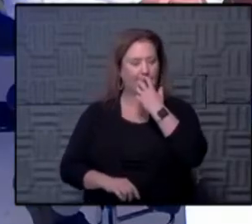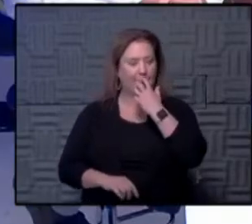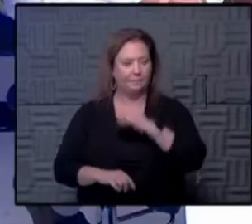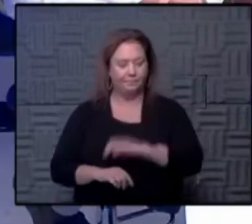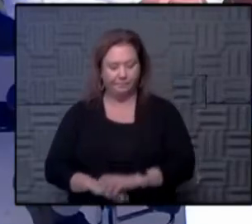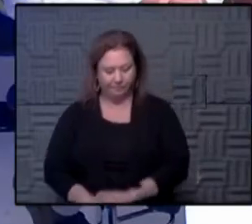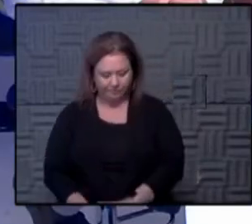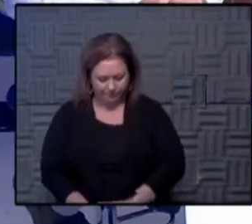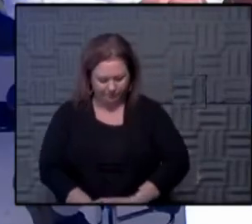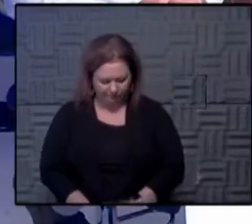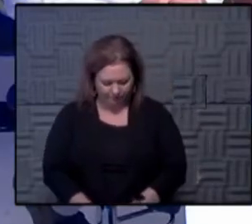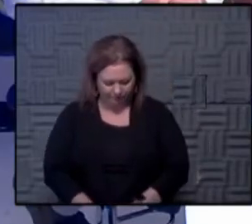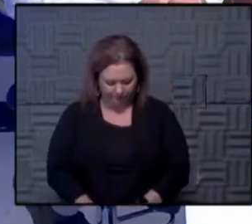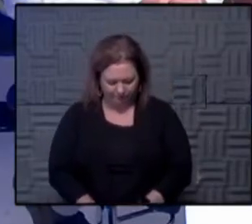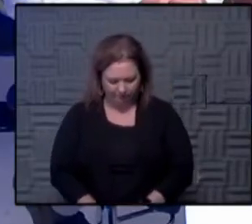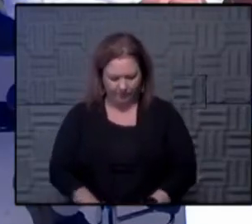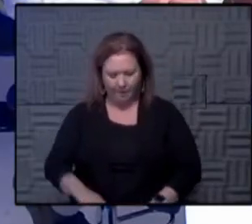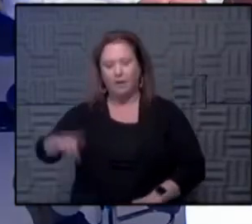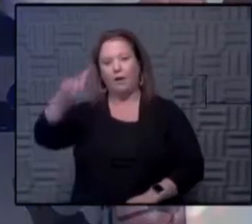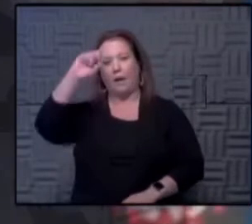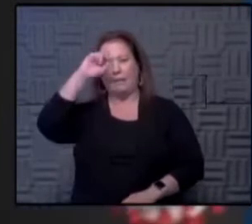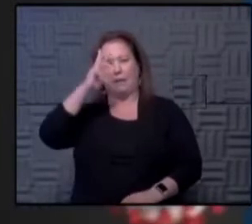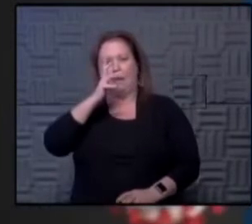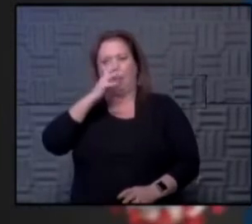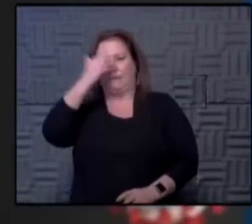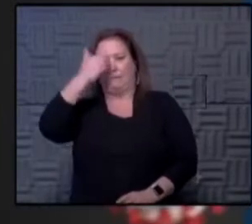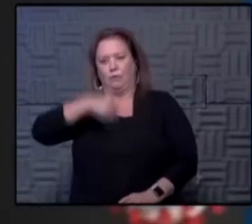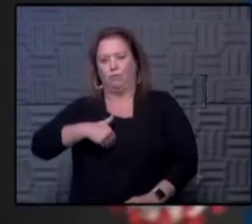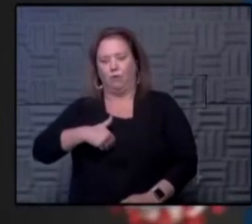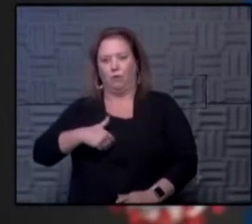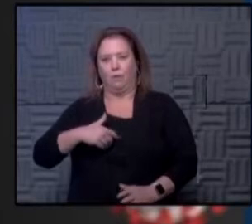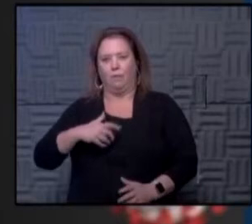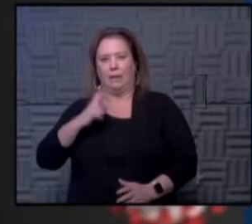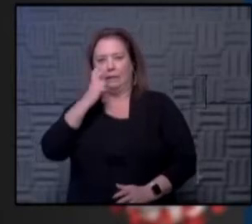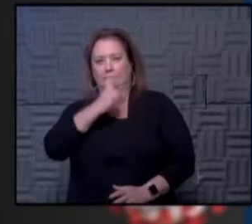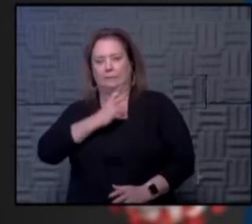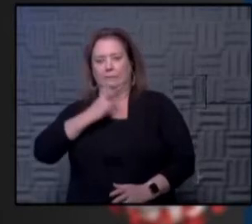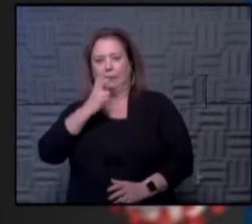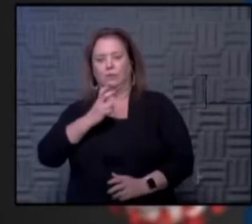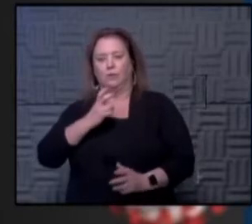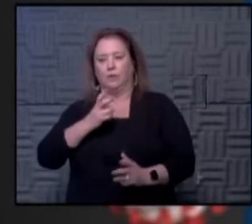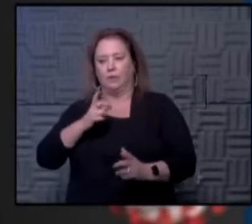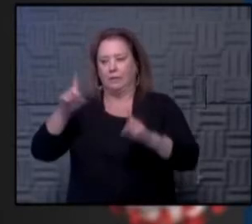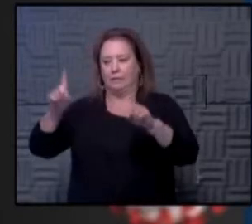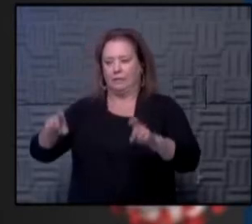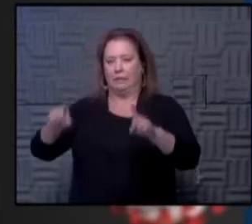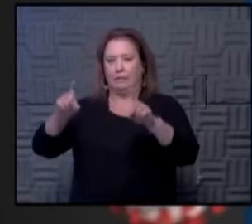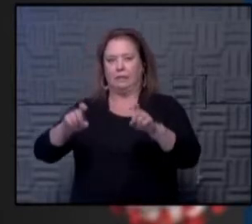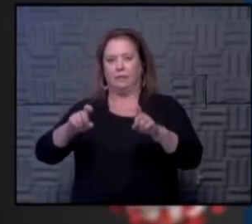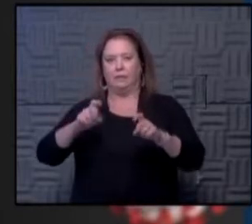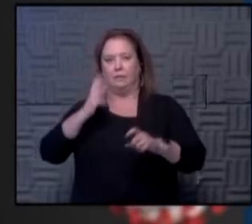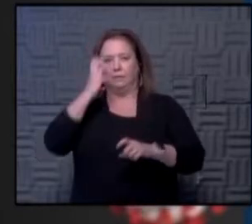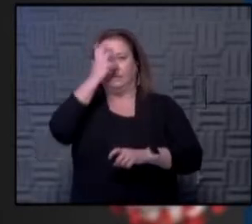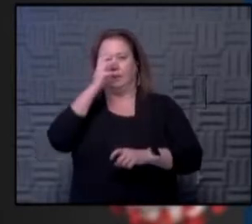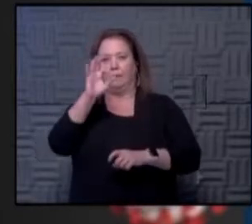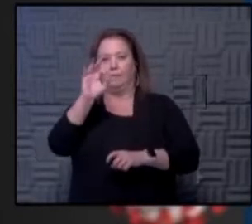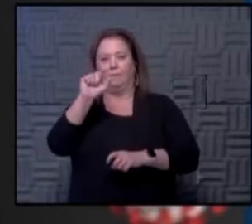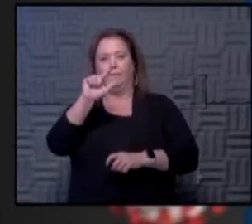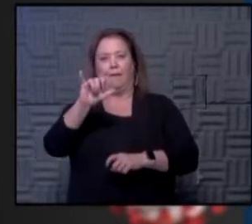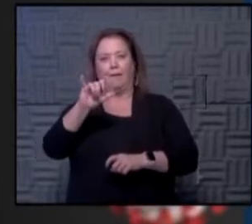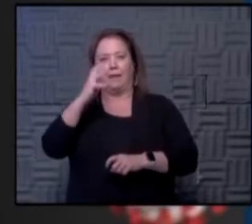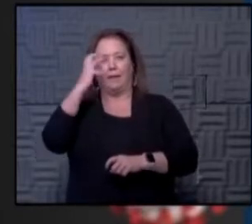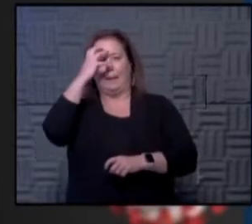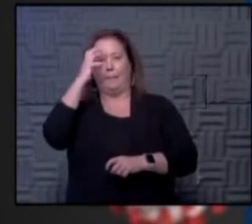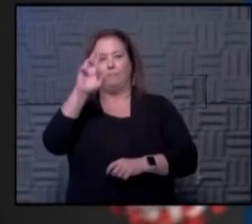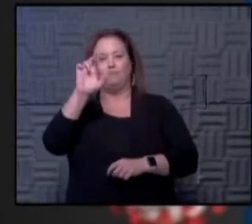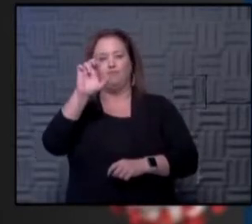All right, question 5. I thought my mom was having a stroke by the sounds of her speech over the phone, but tests showed it was foggy brain from